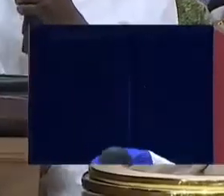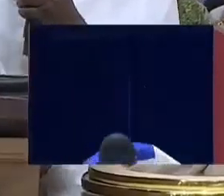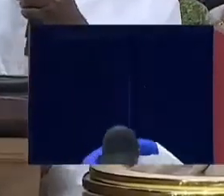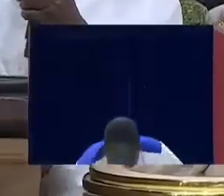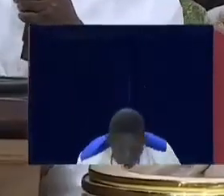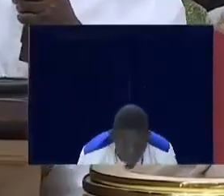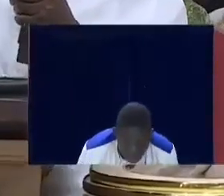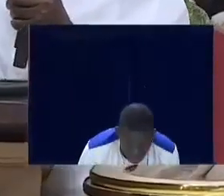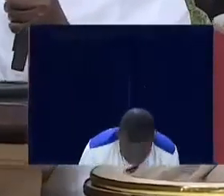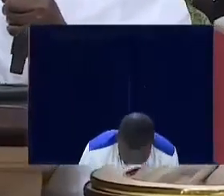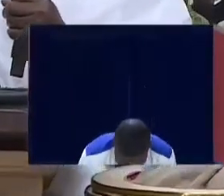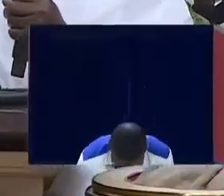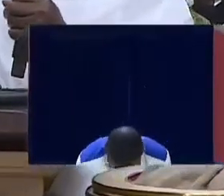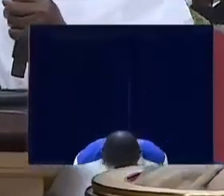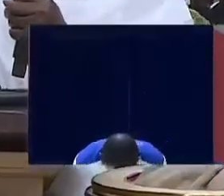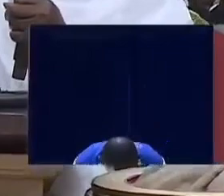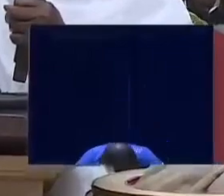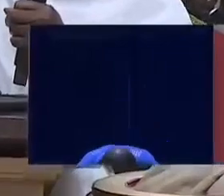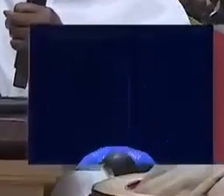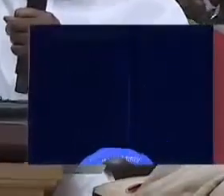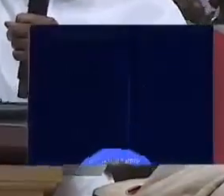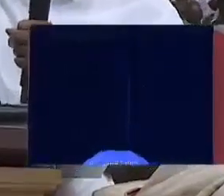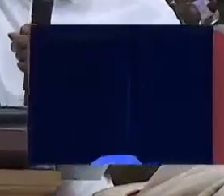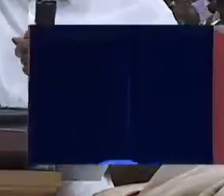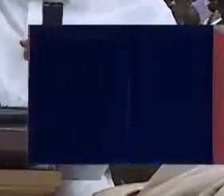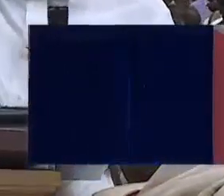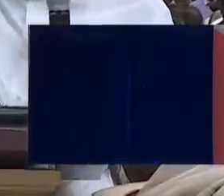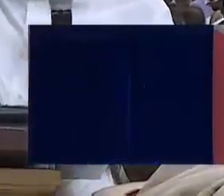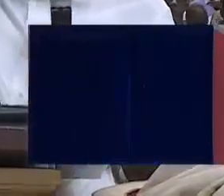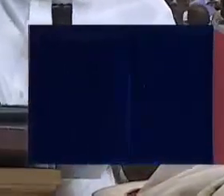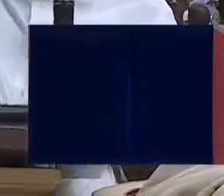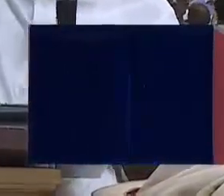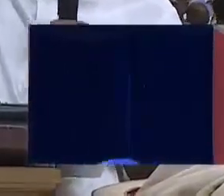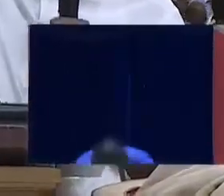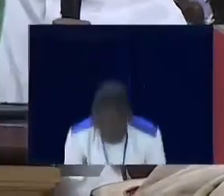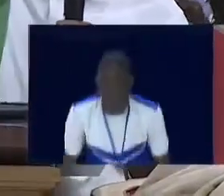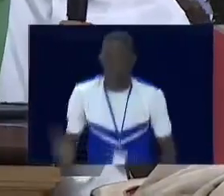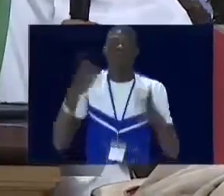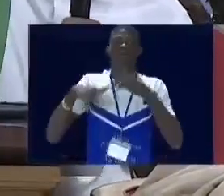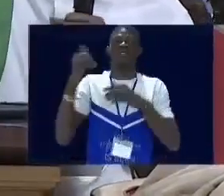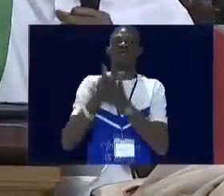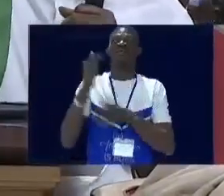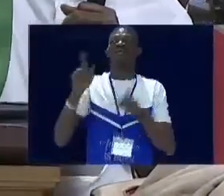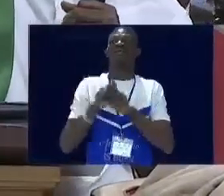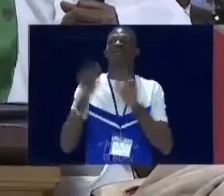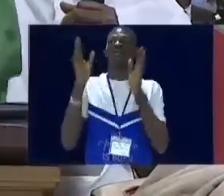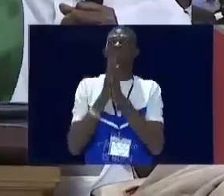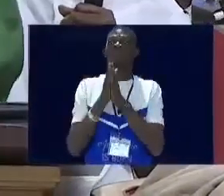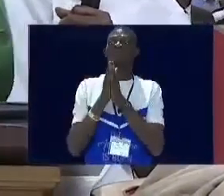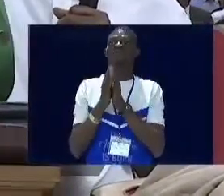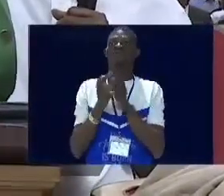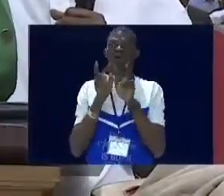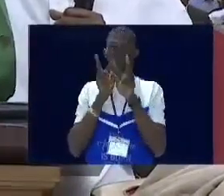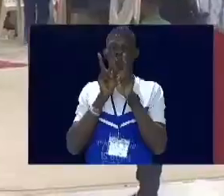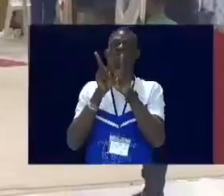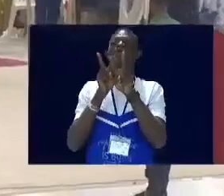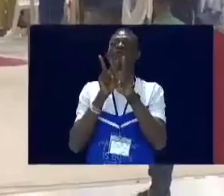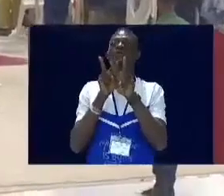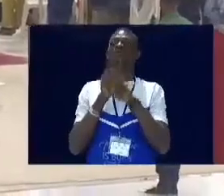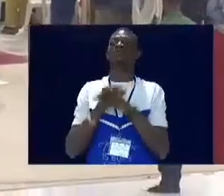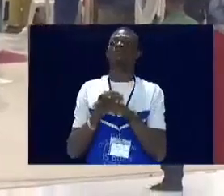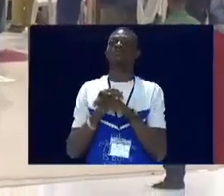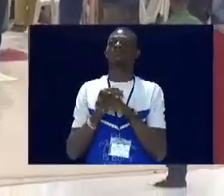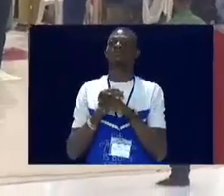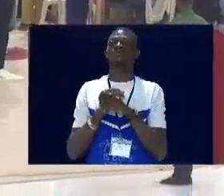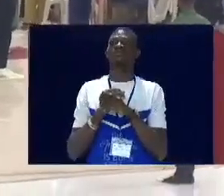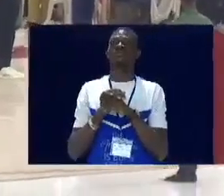You can keep on saying amen while I pray. And focus